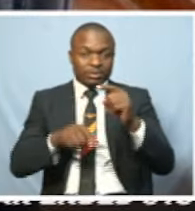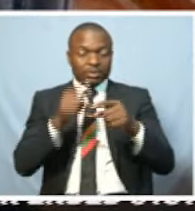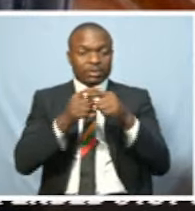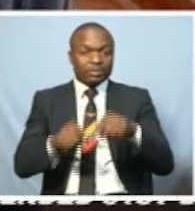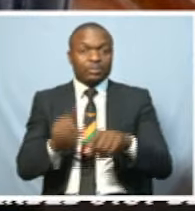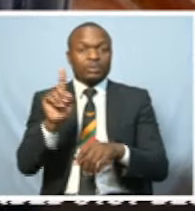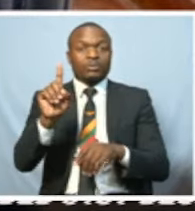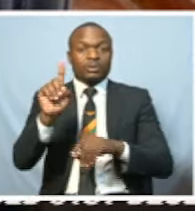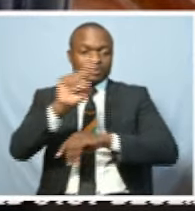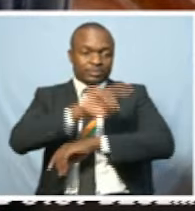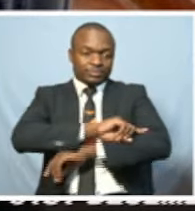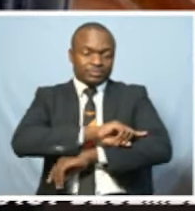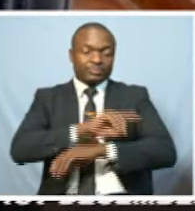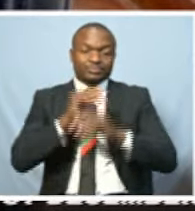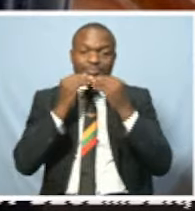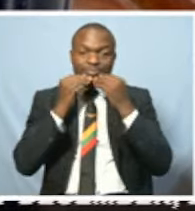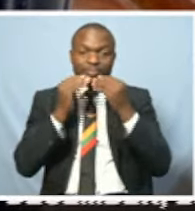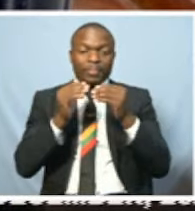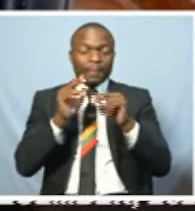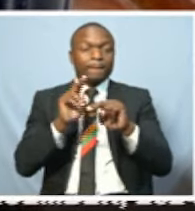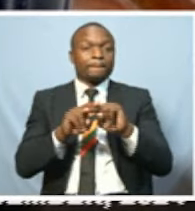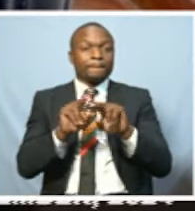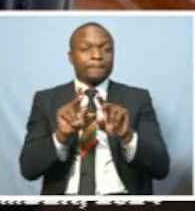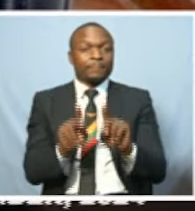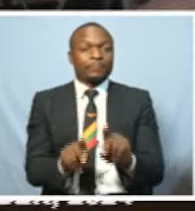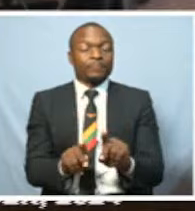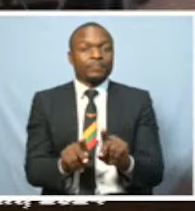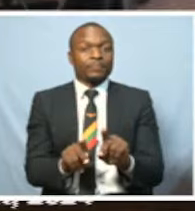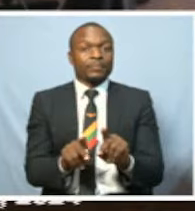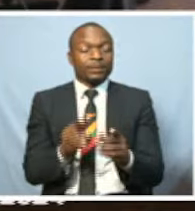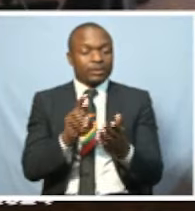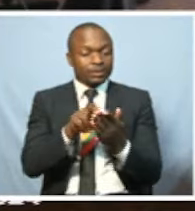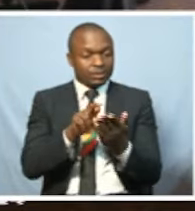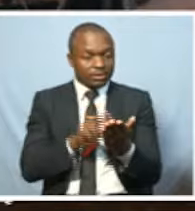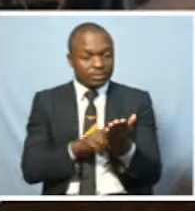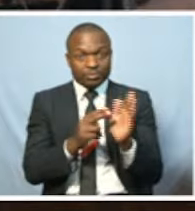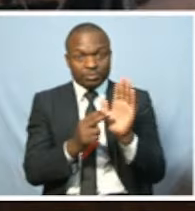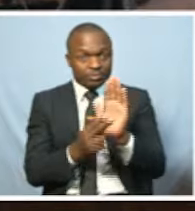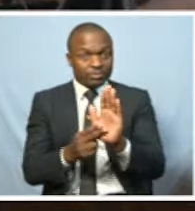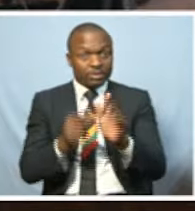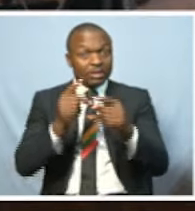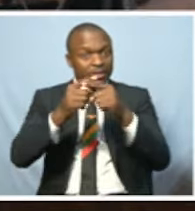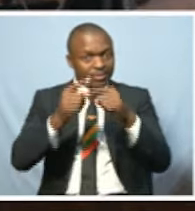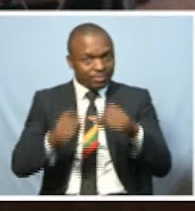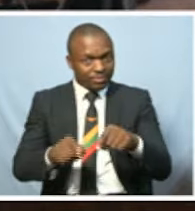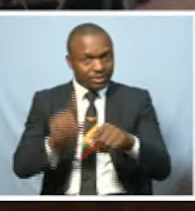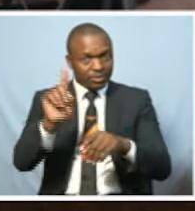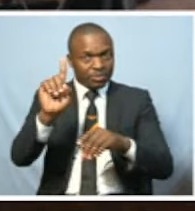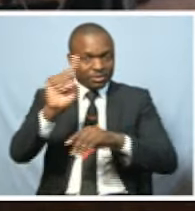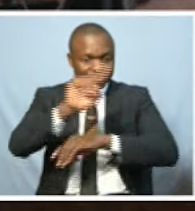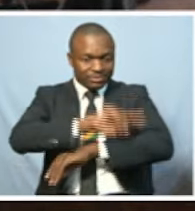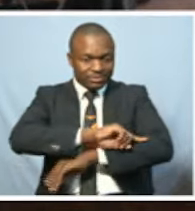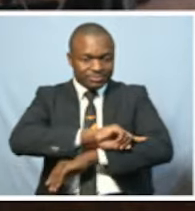day. Thank you, Chair. The records show that it was done in 1 day.